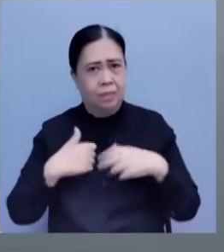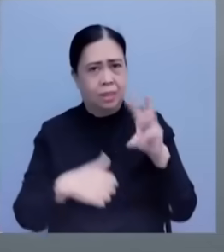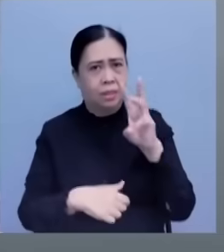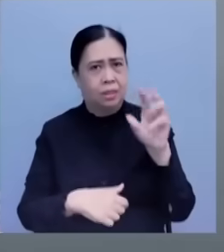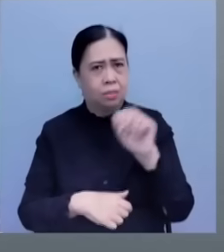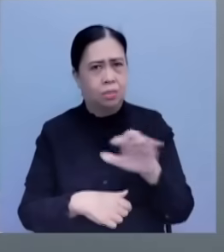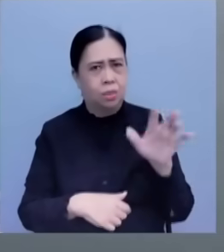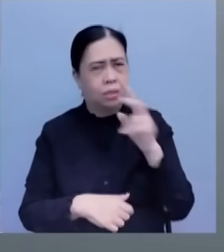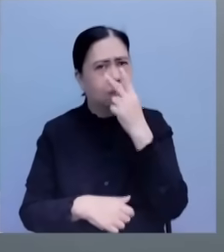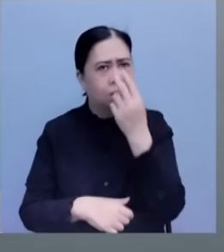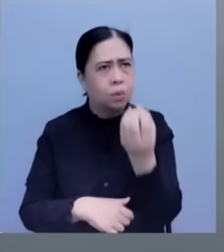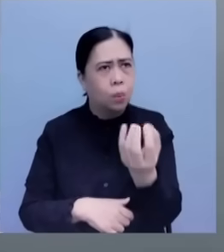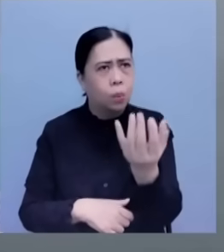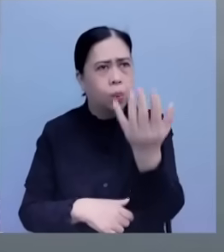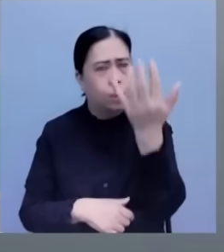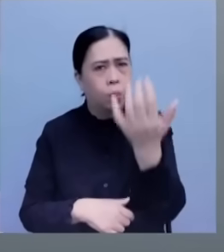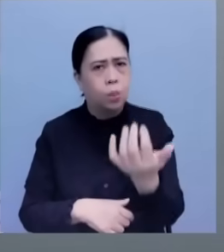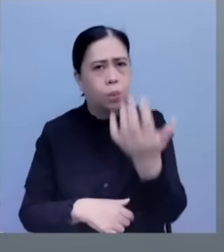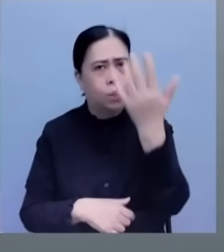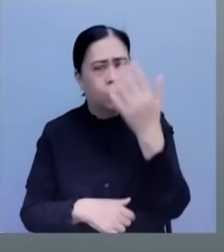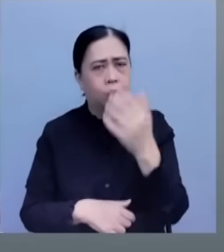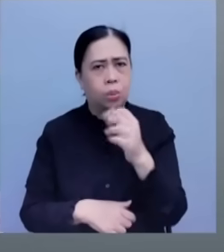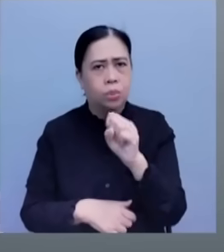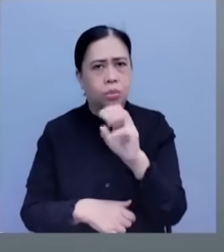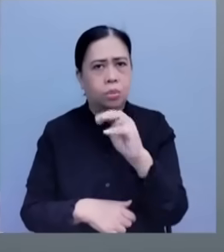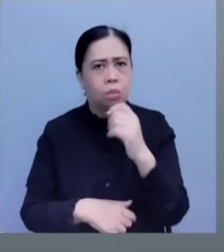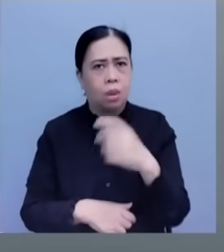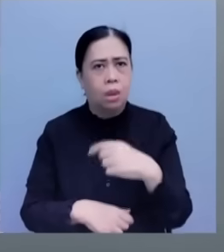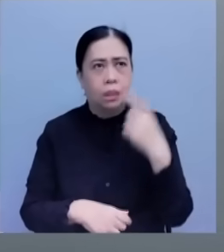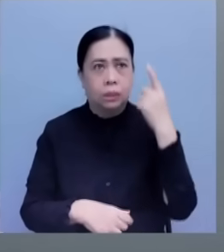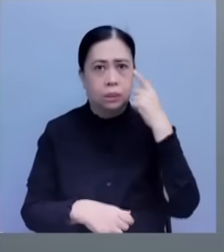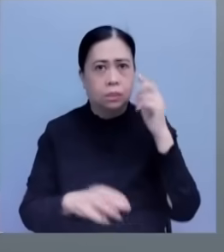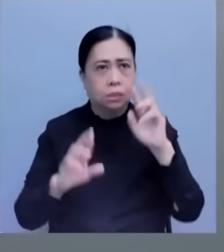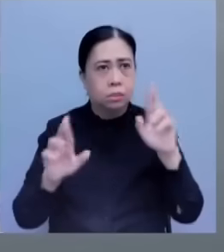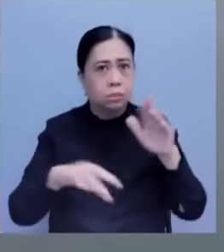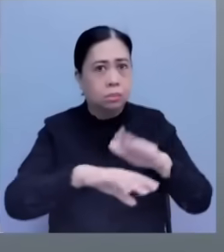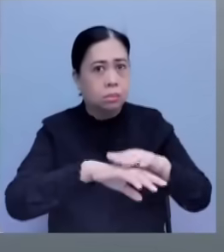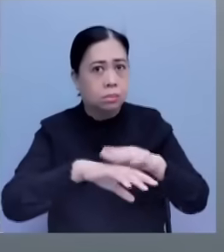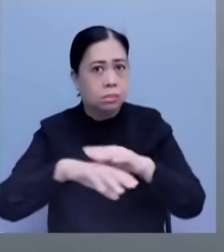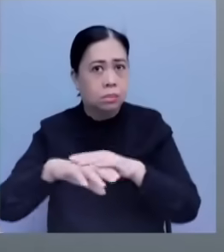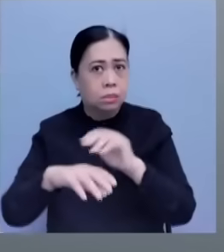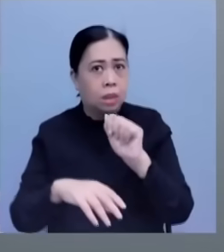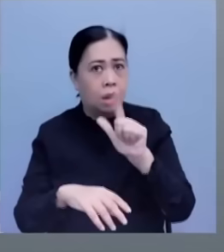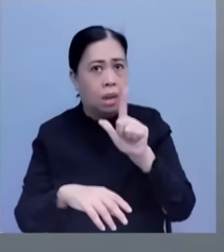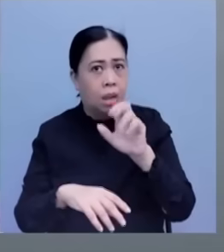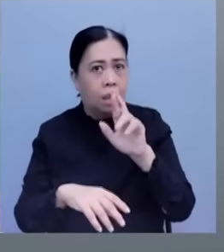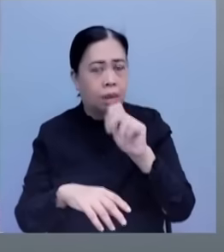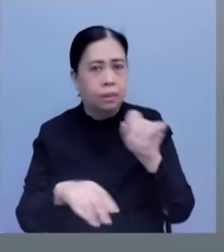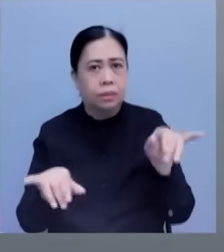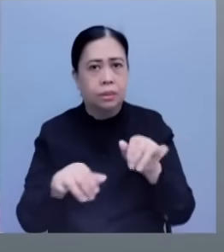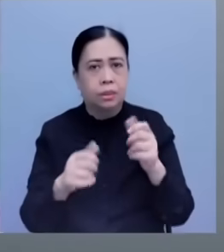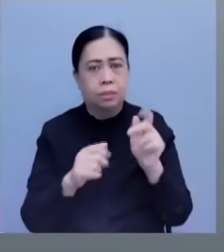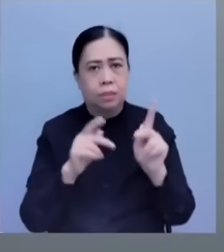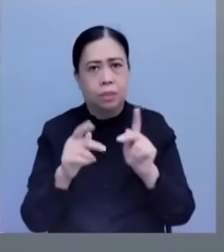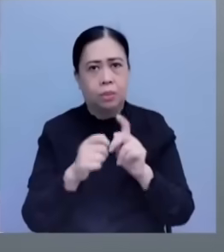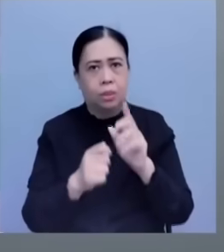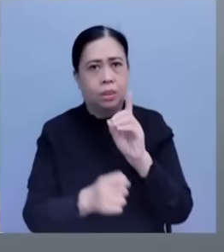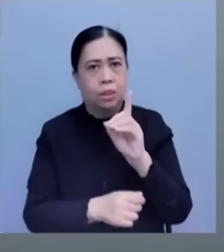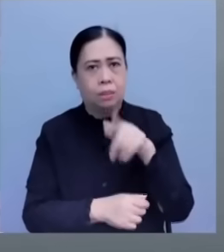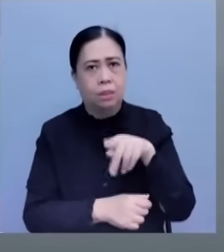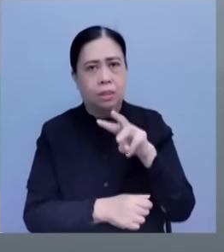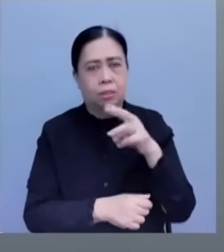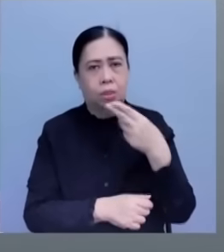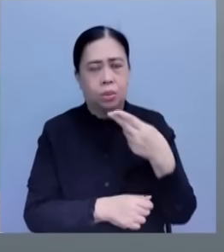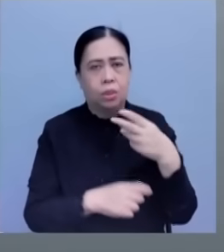emit smog. Joel adds today he is on alert for possible scenarios, as well as some personnel of DPWH around the Baywalk who is also